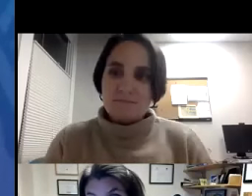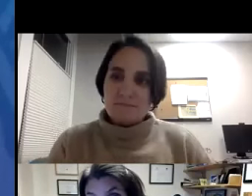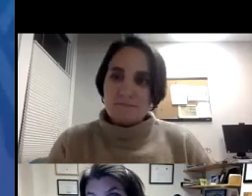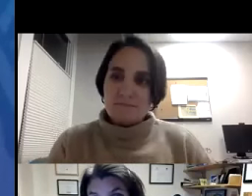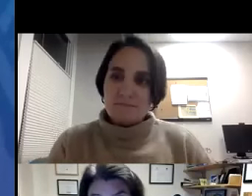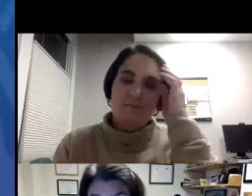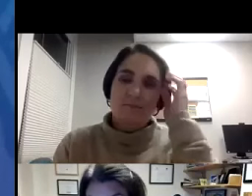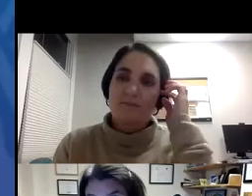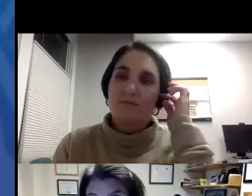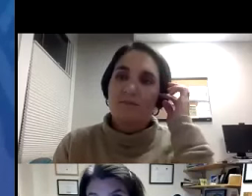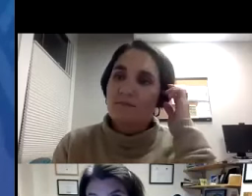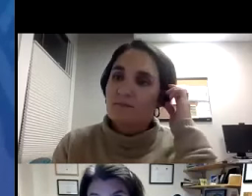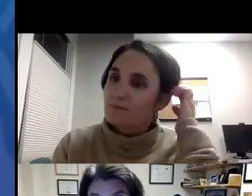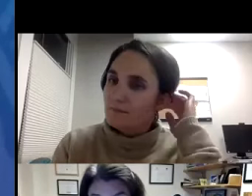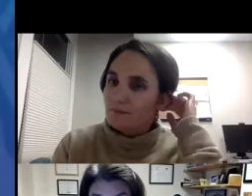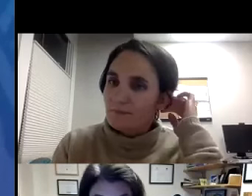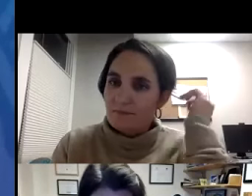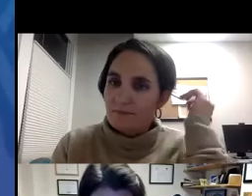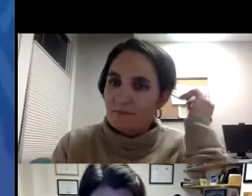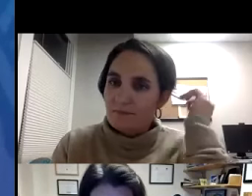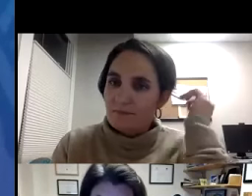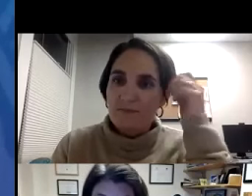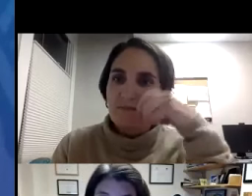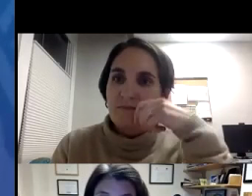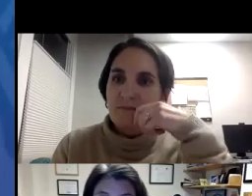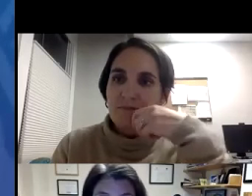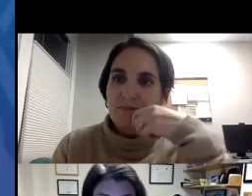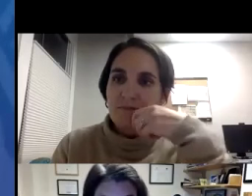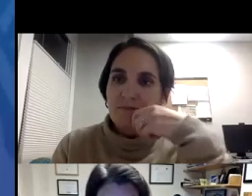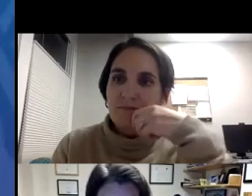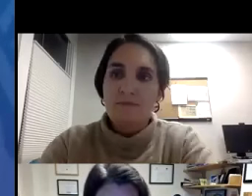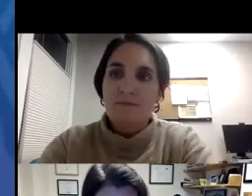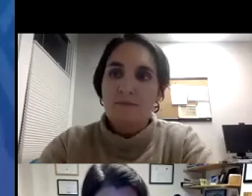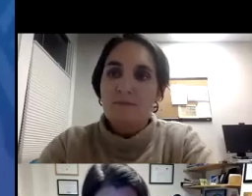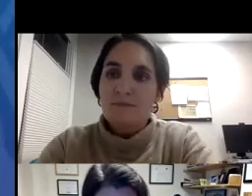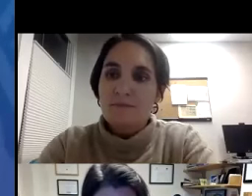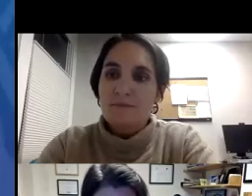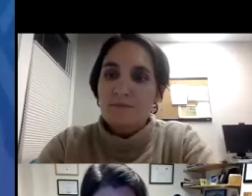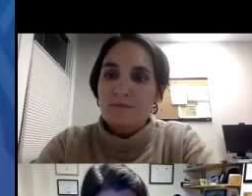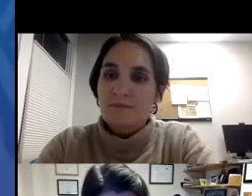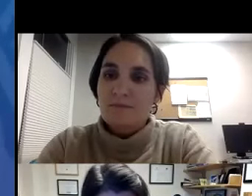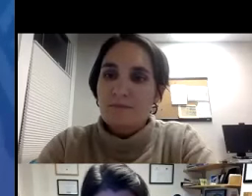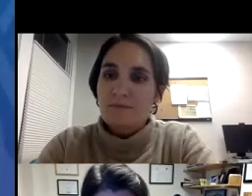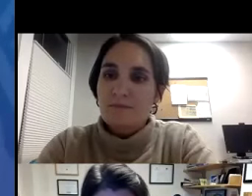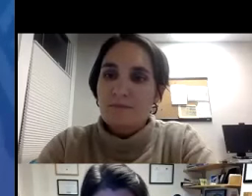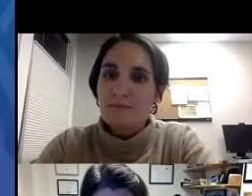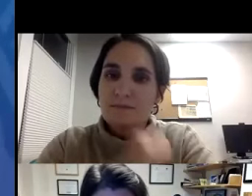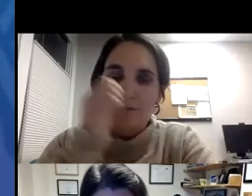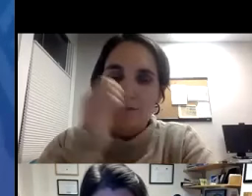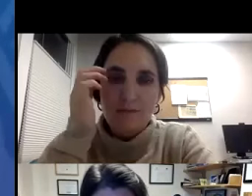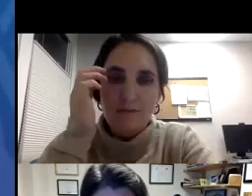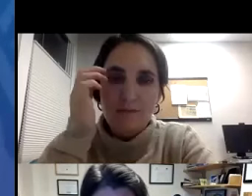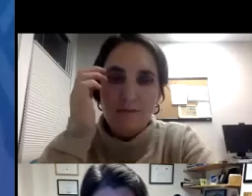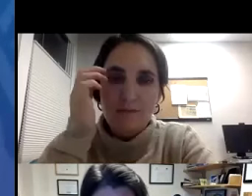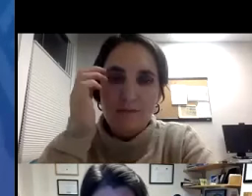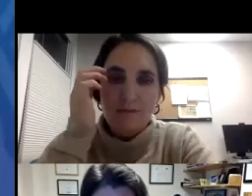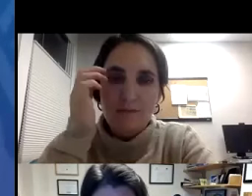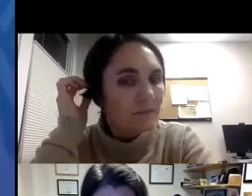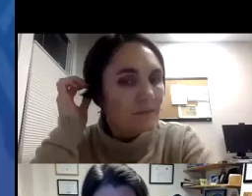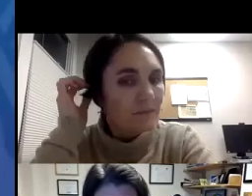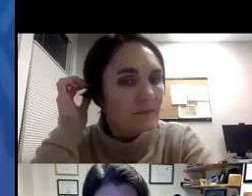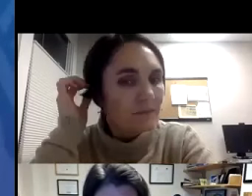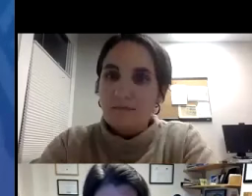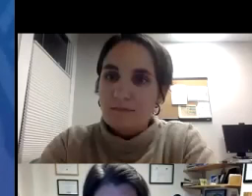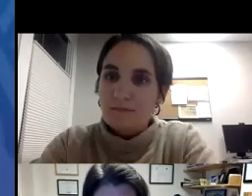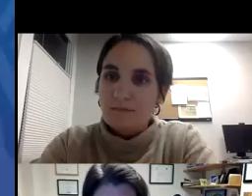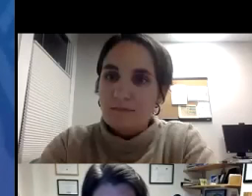vaccine. And then the rest of the time is open to questions. So this is a webinar format. So the way that works is you can type